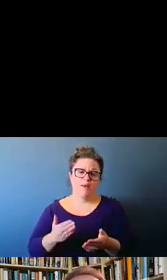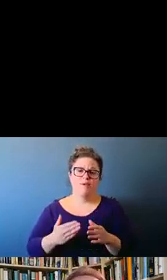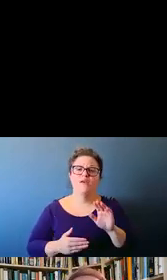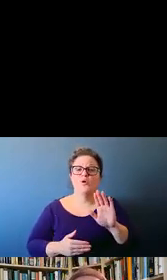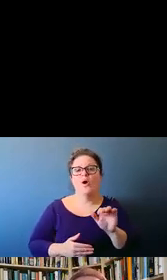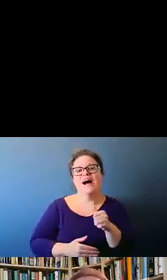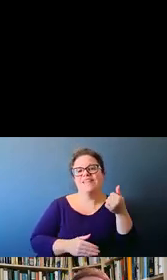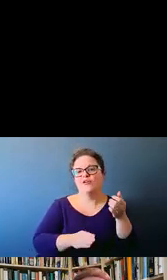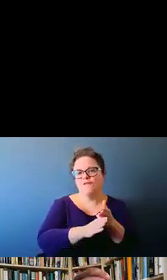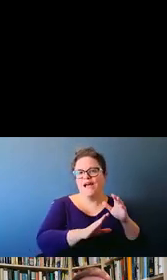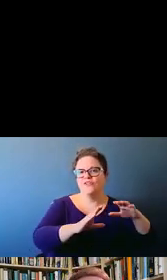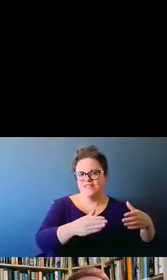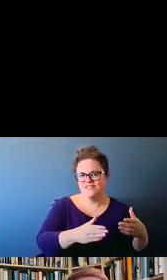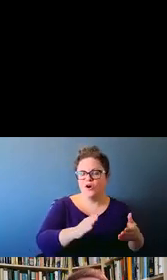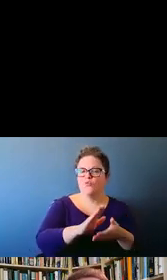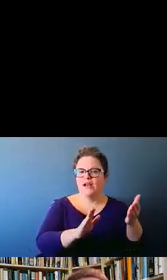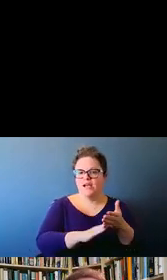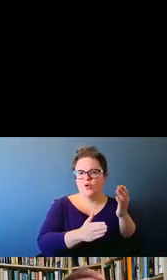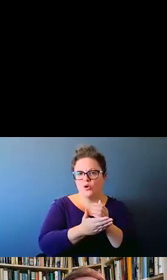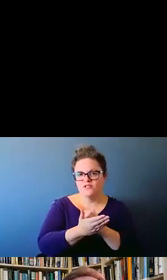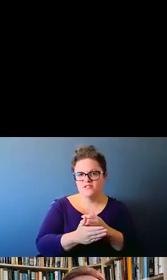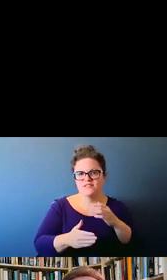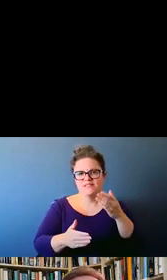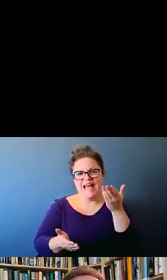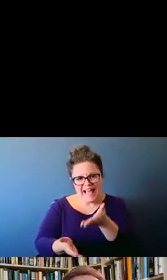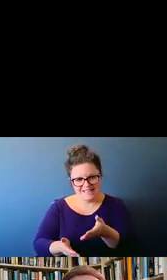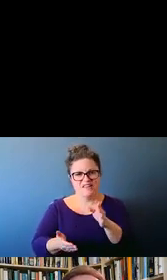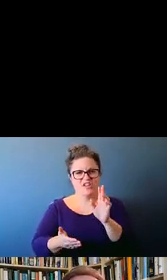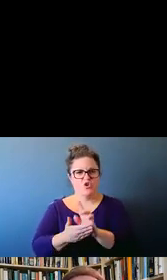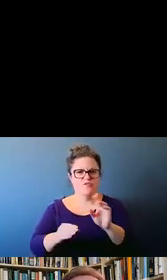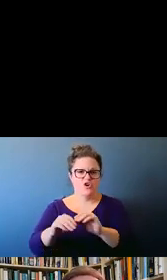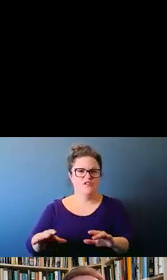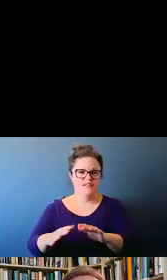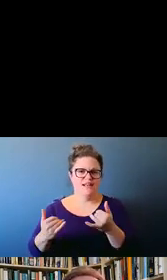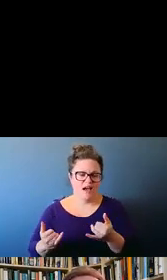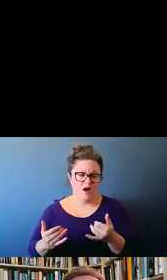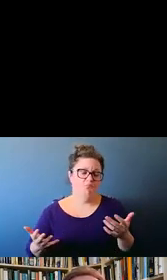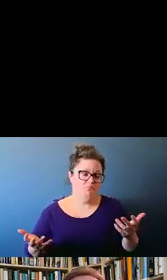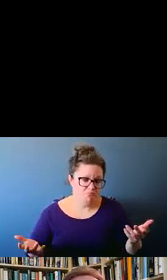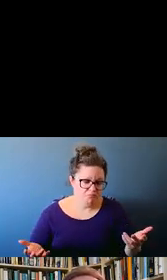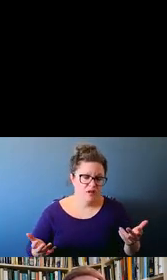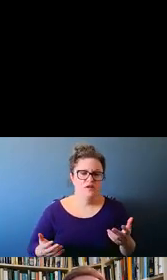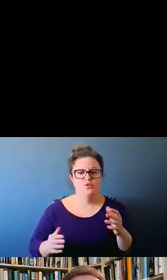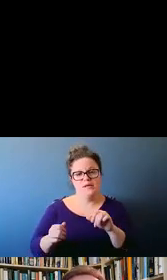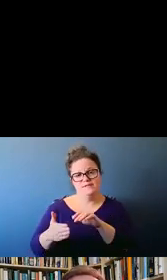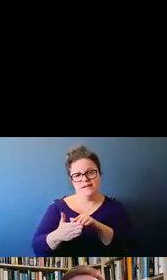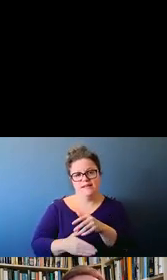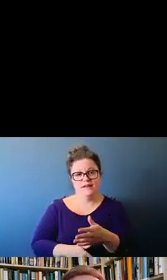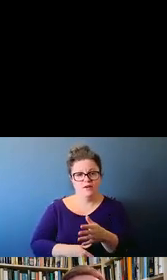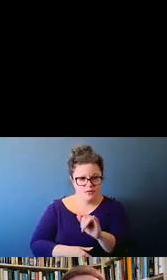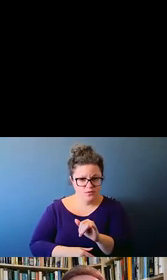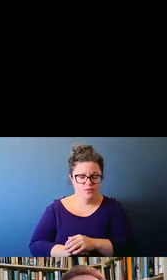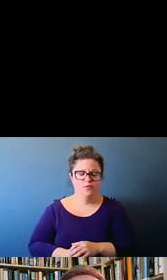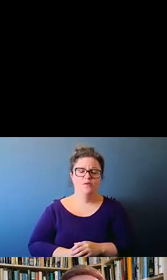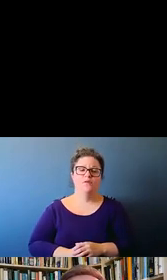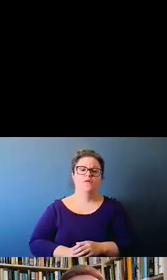faculties. So try and take the opportunities that you have to build community. If you can join